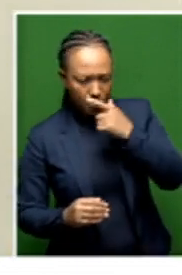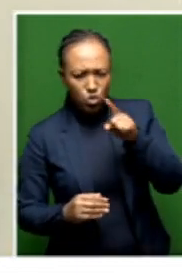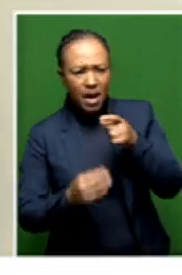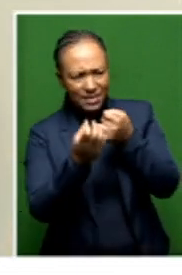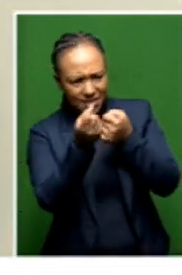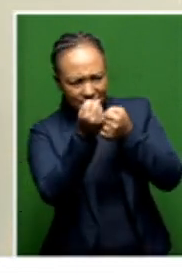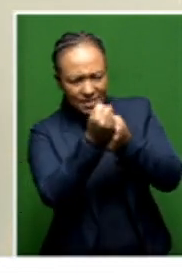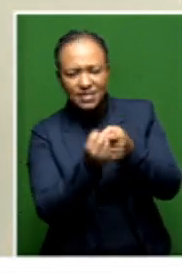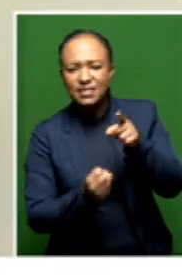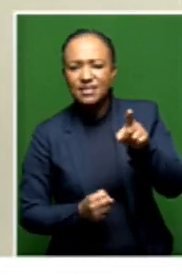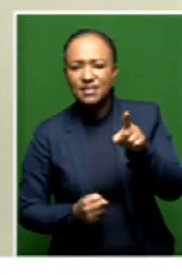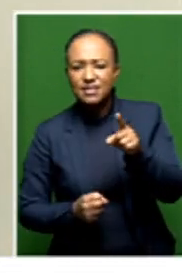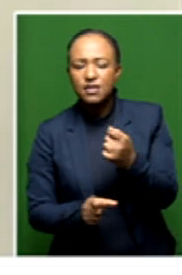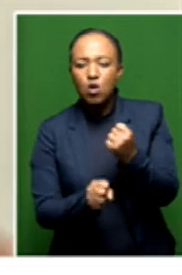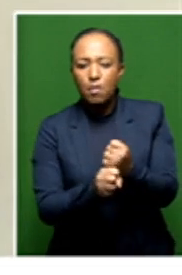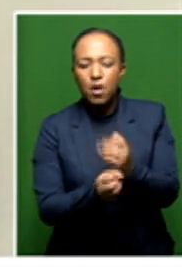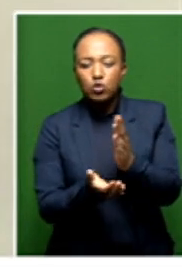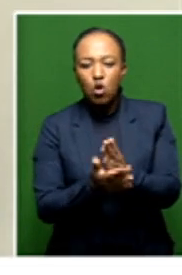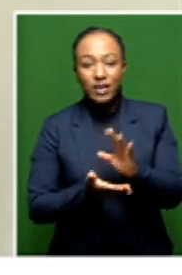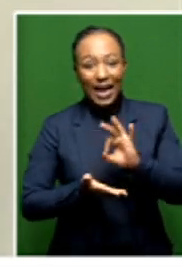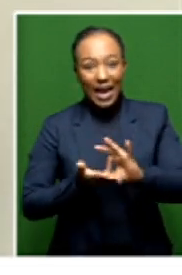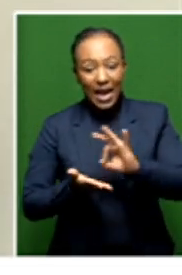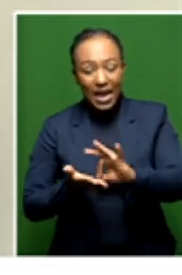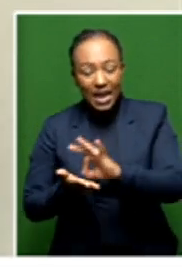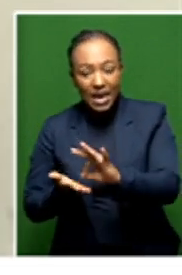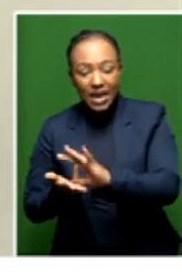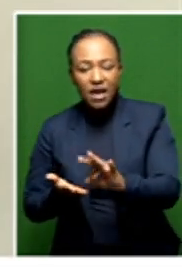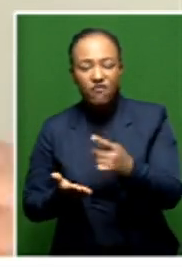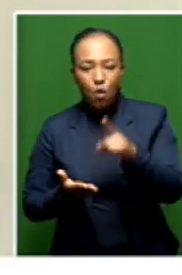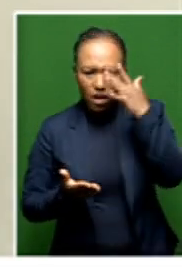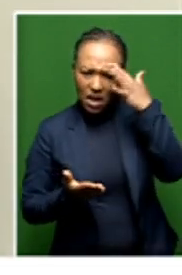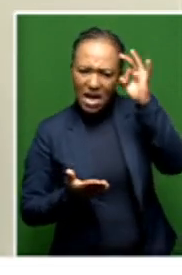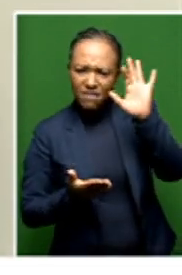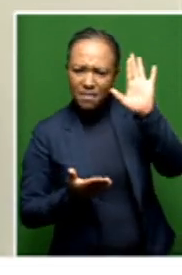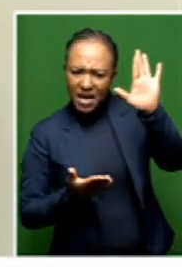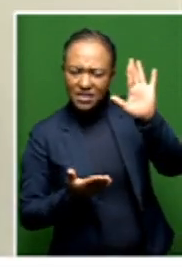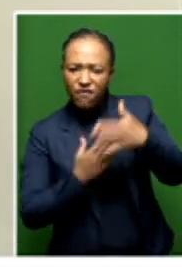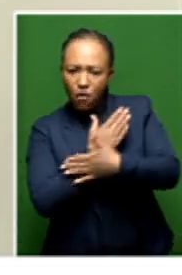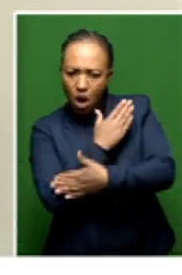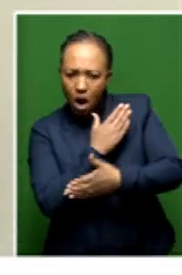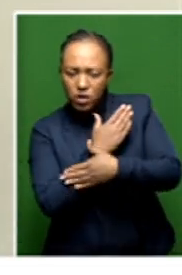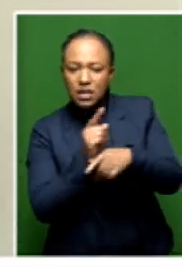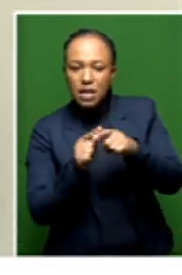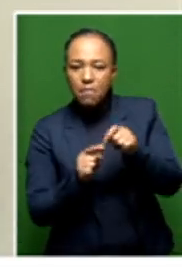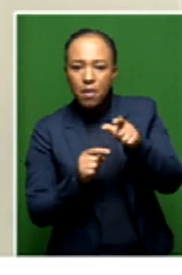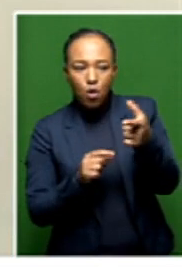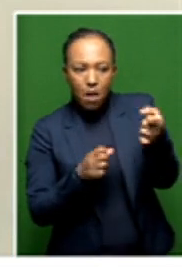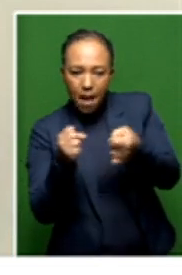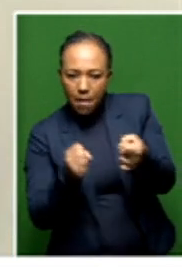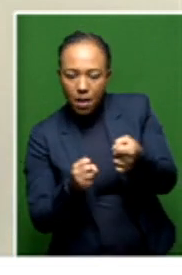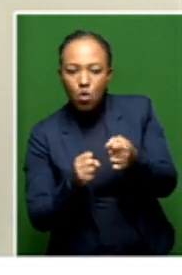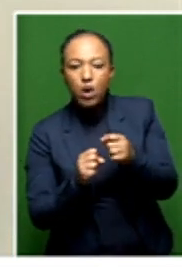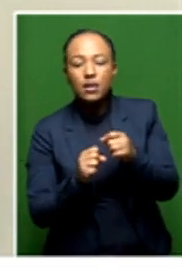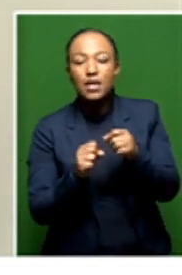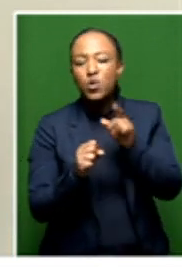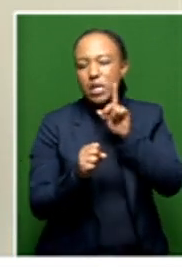to ensure that the cleaning of the state and those that will be coming will be people that will be screened. Hence, the